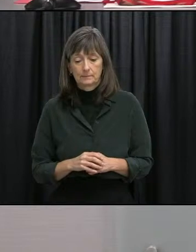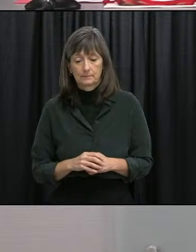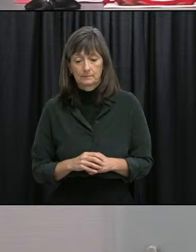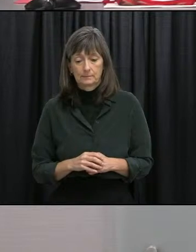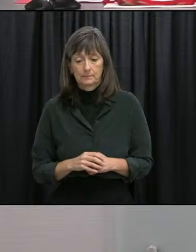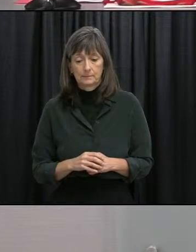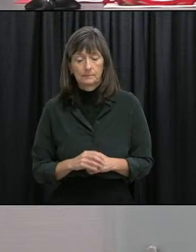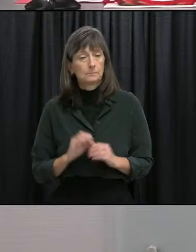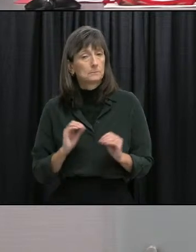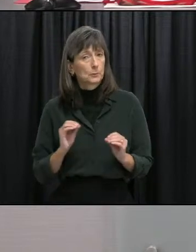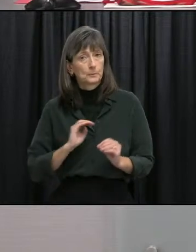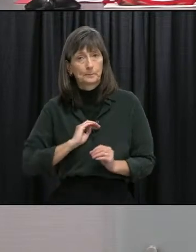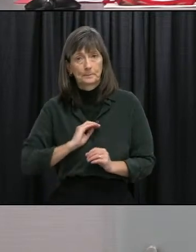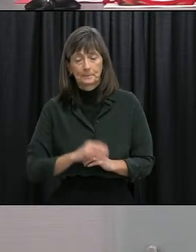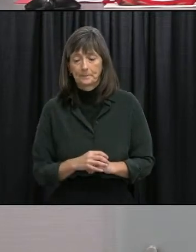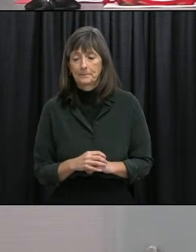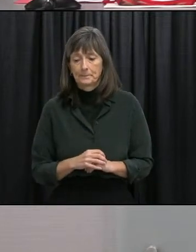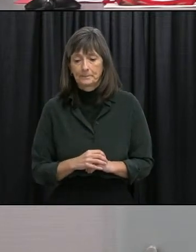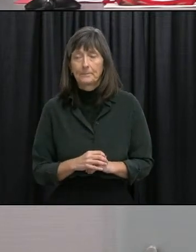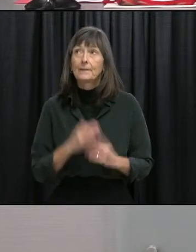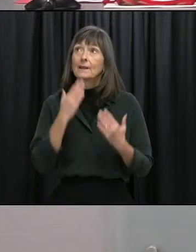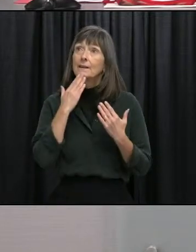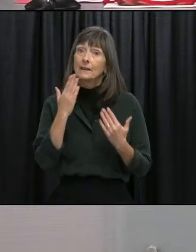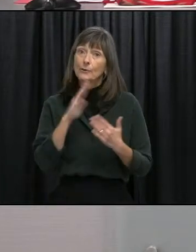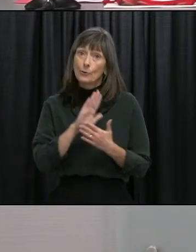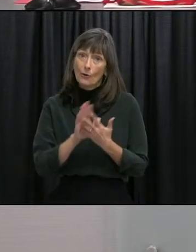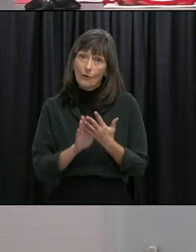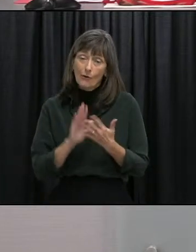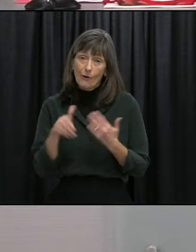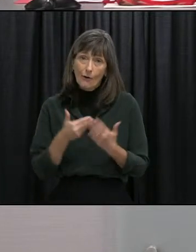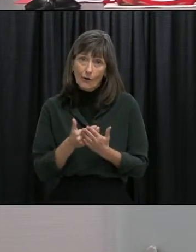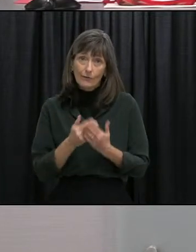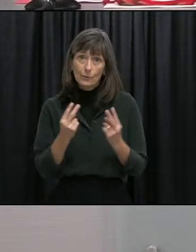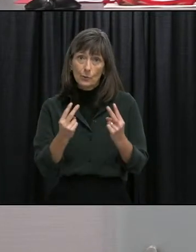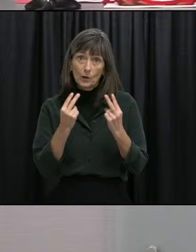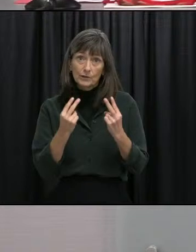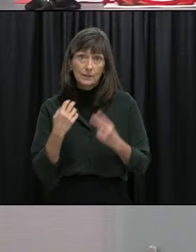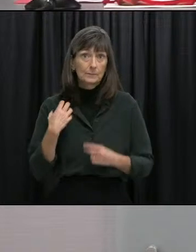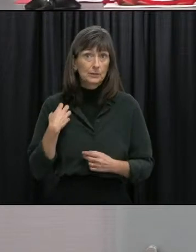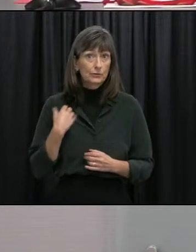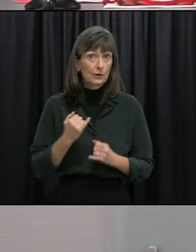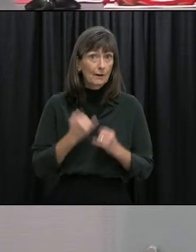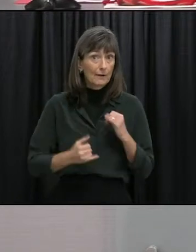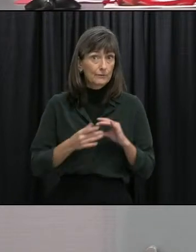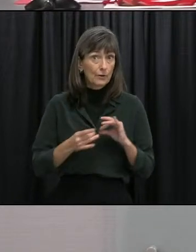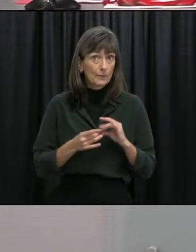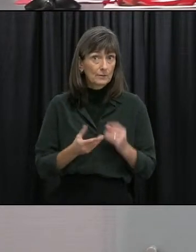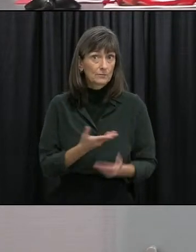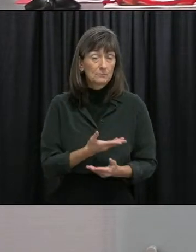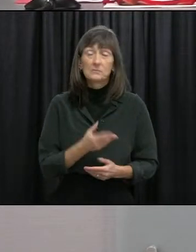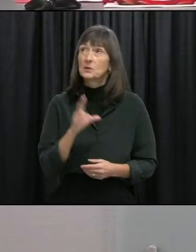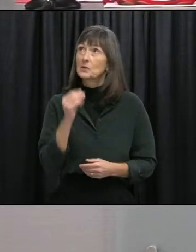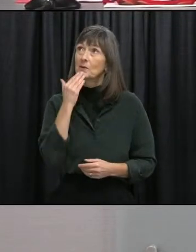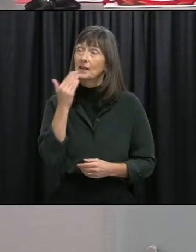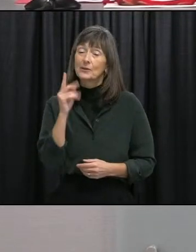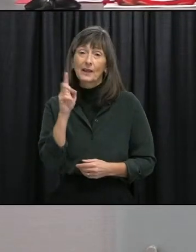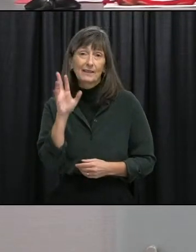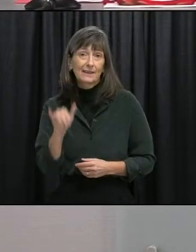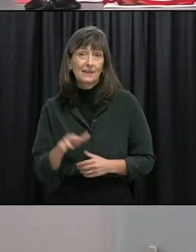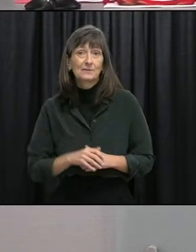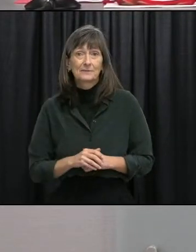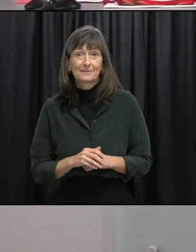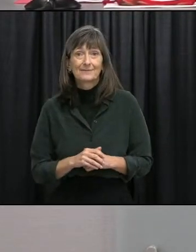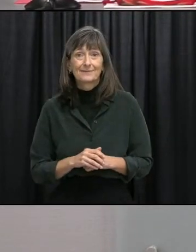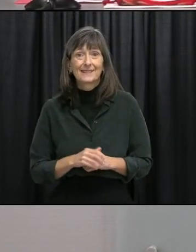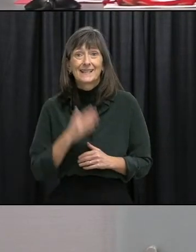ask? No, I'm good. Thank you. Thank you very much, everybody, for tuning in. Minister, did you have any final comments? No, thank you, Kathy.